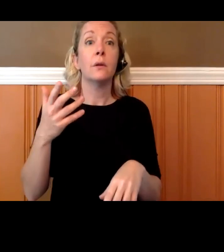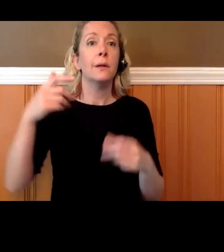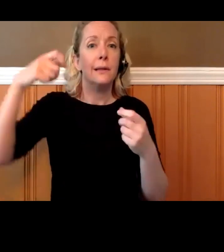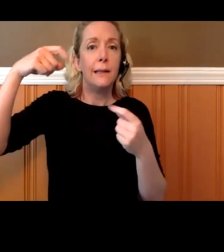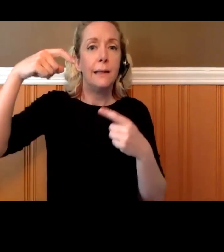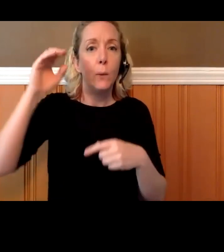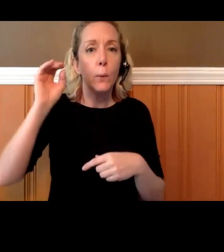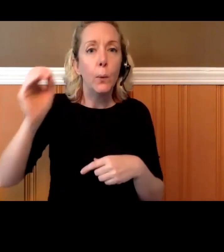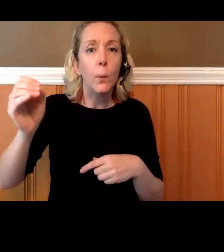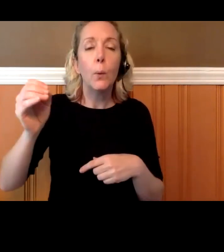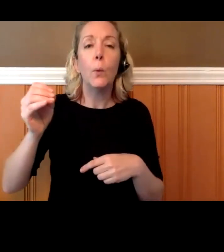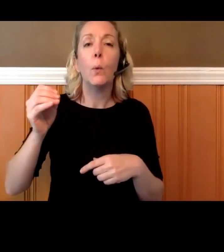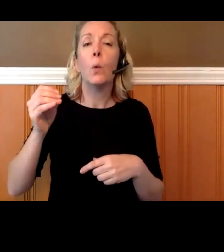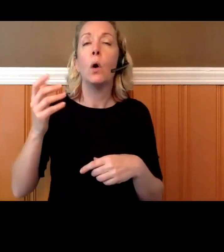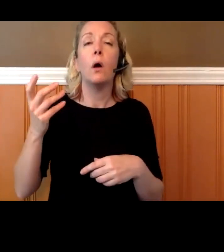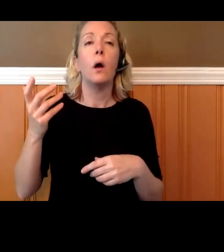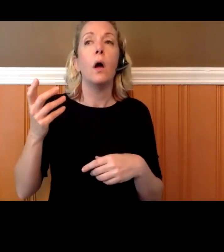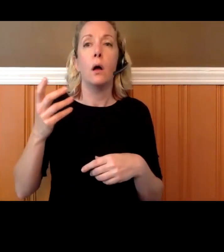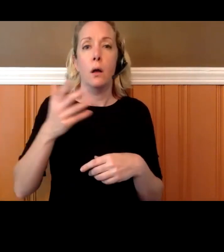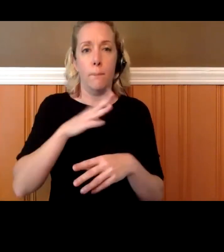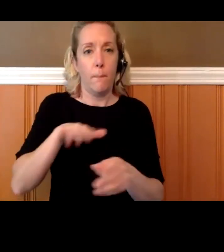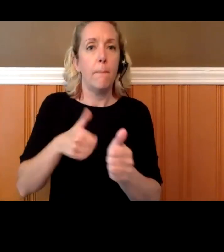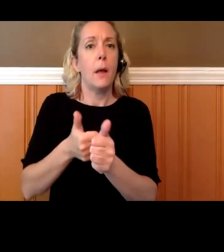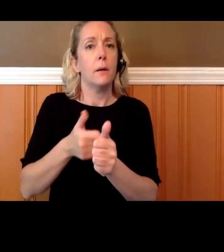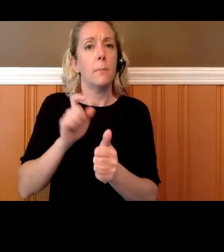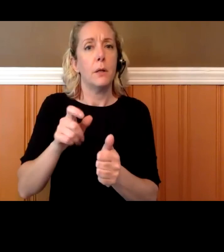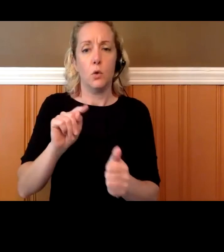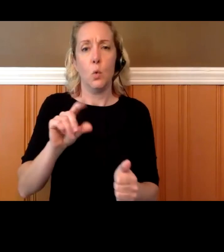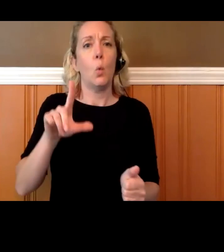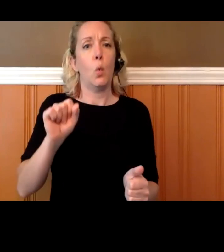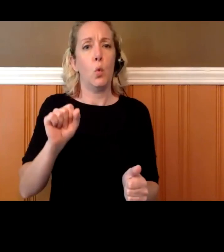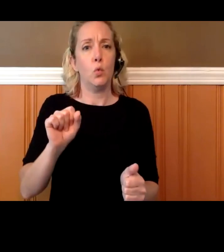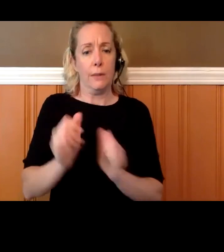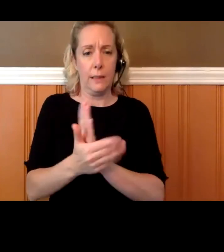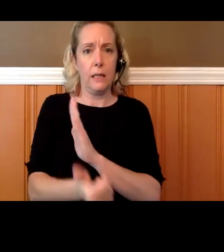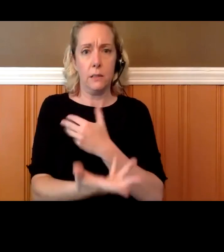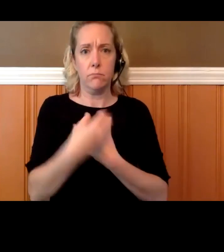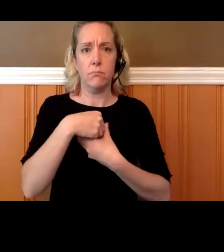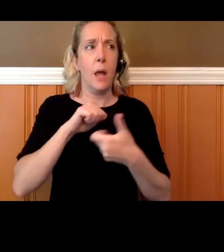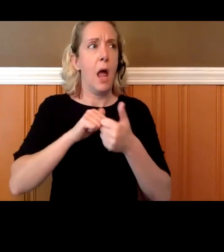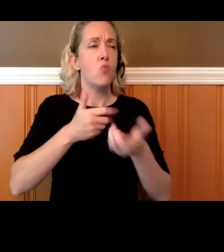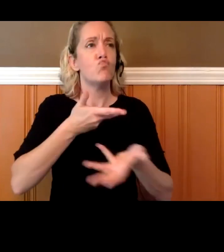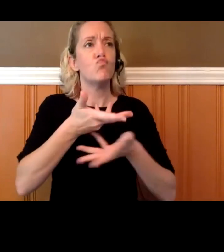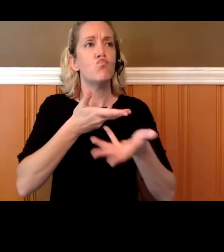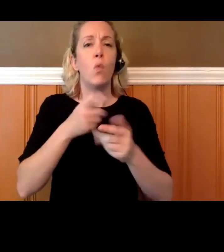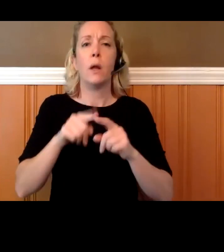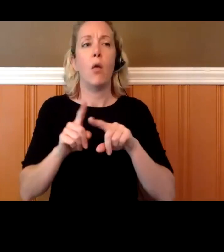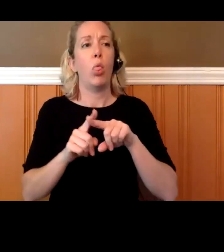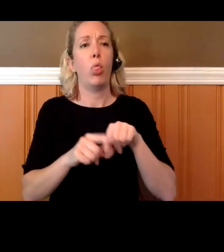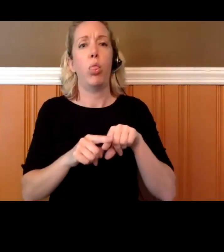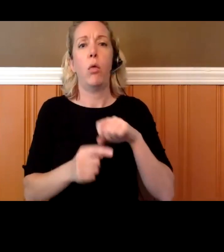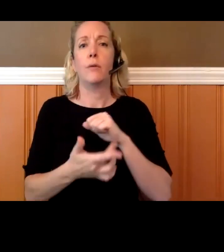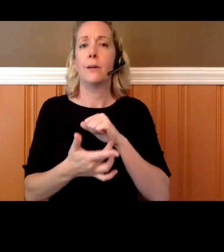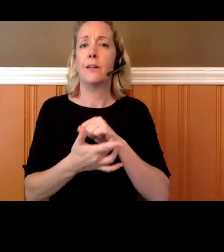your phone just blows up. You better have a tool in your toolbox. A backup plan, right? Technology. Exactly.